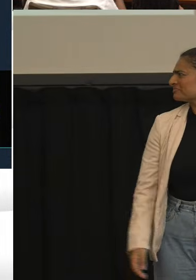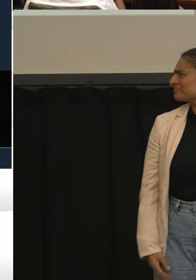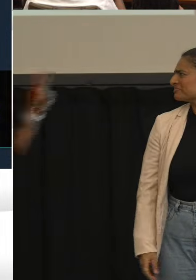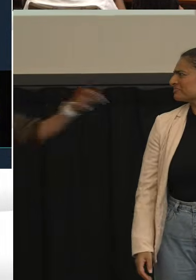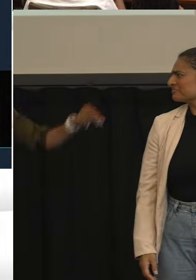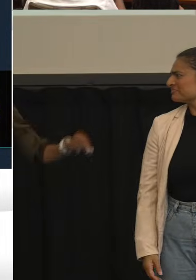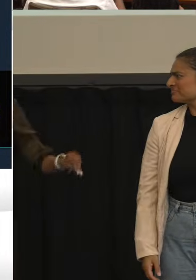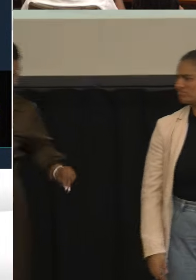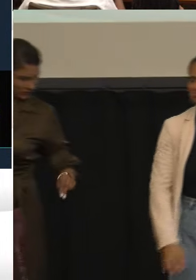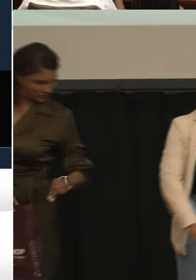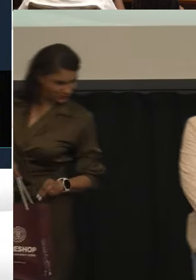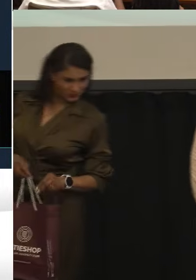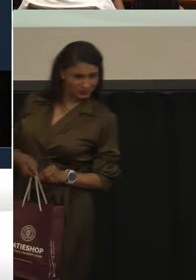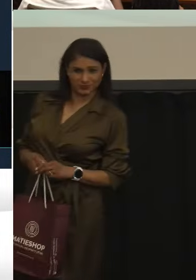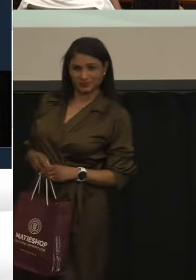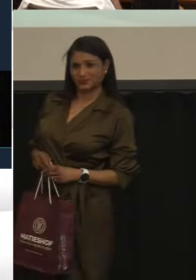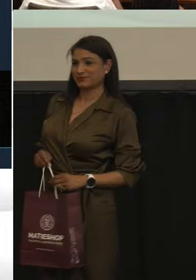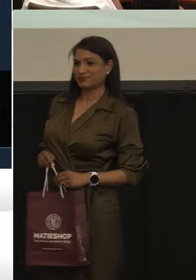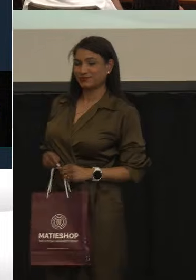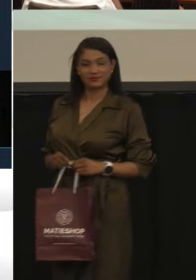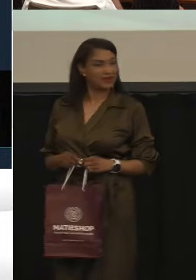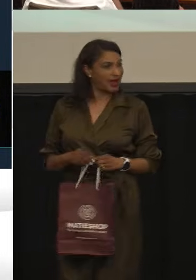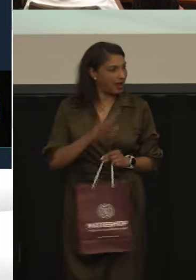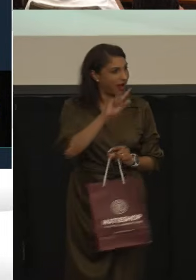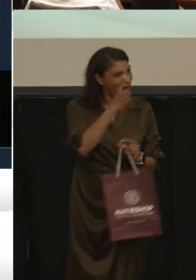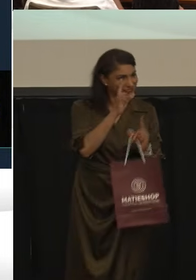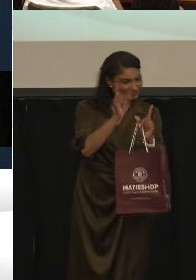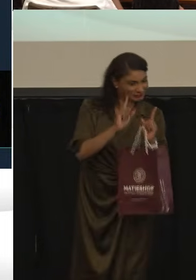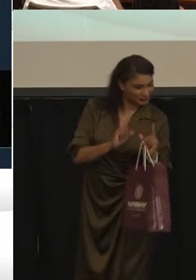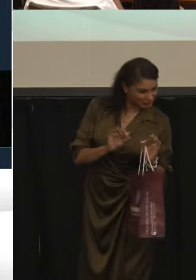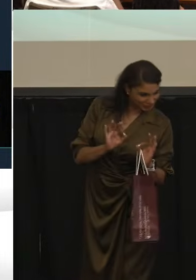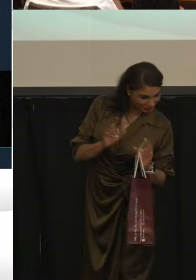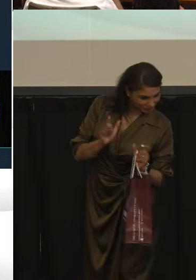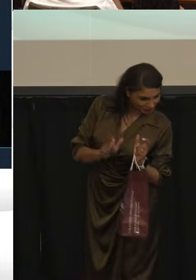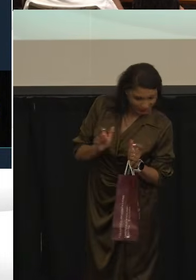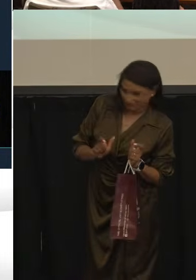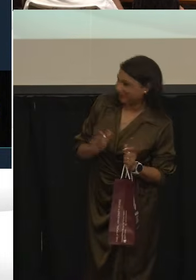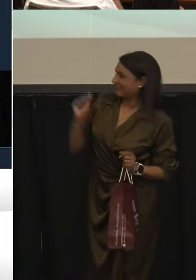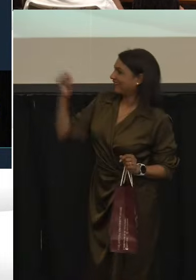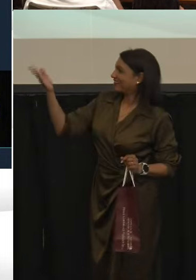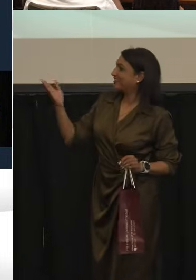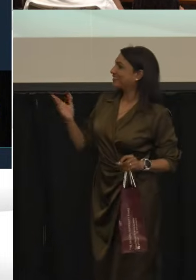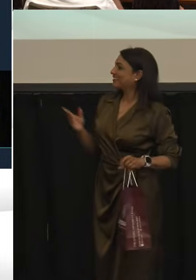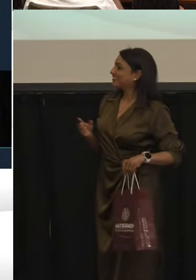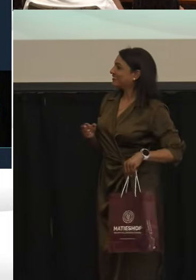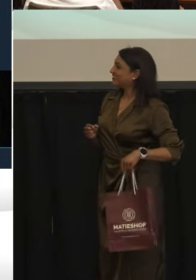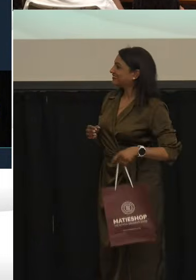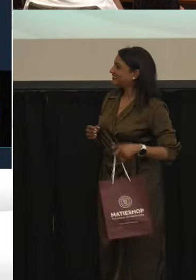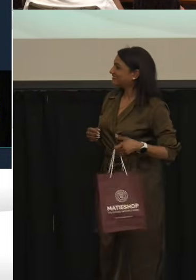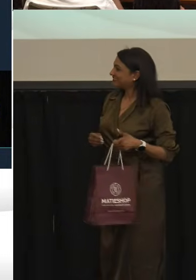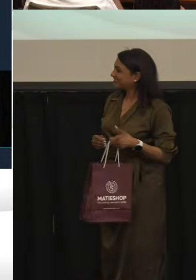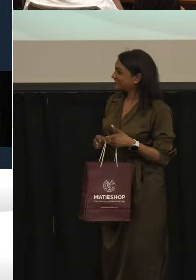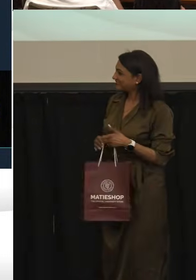I'm not sure what I've done wrong. And from Candice, well, it's a definite no.